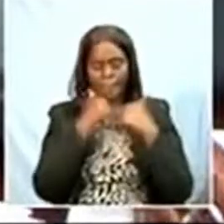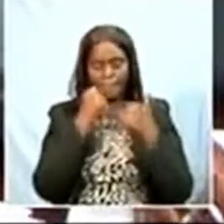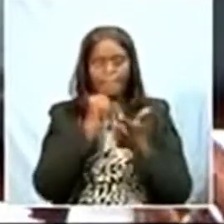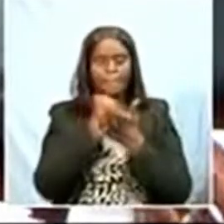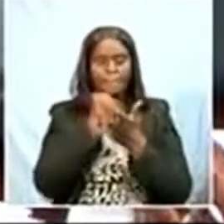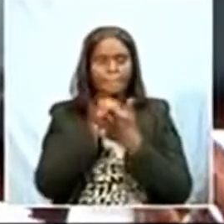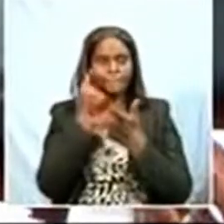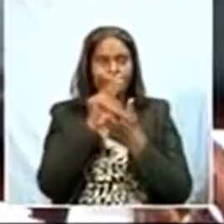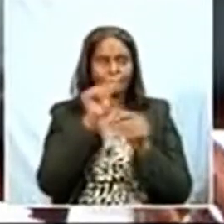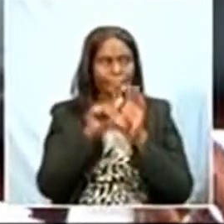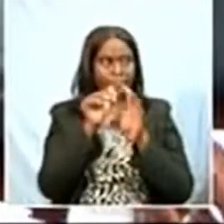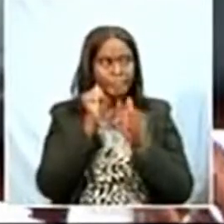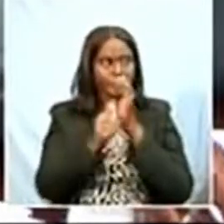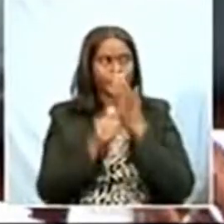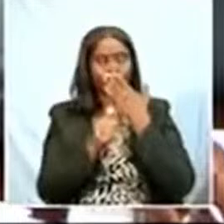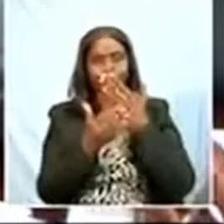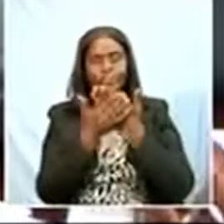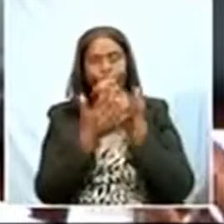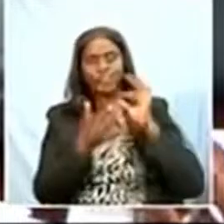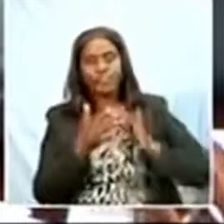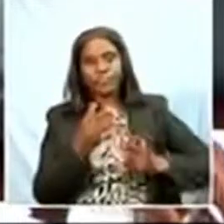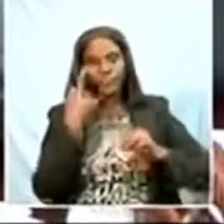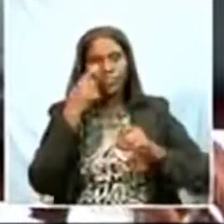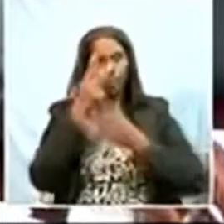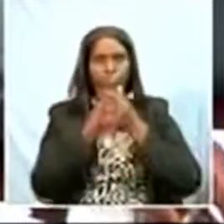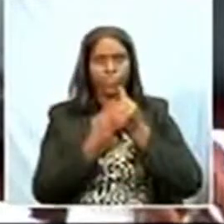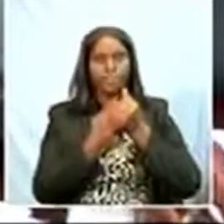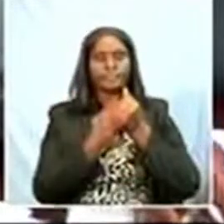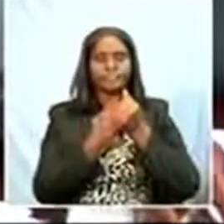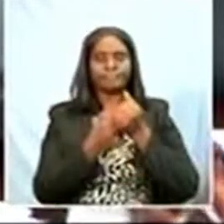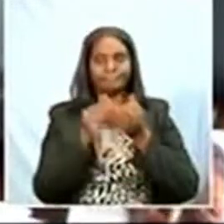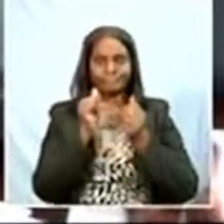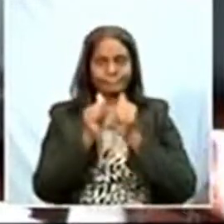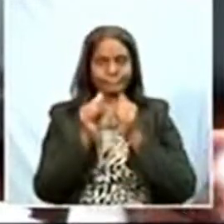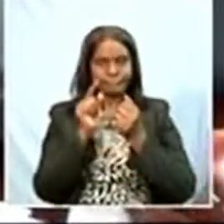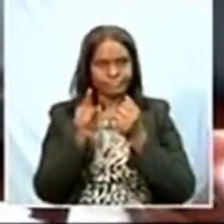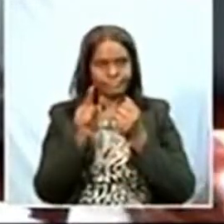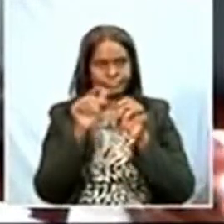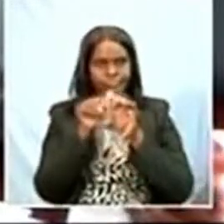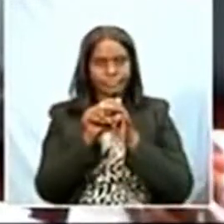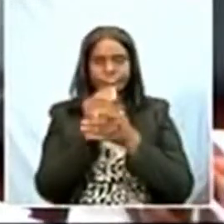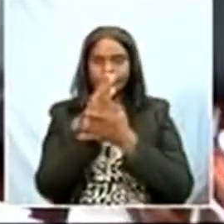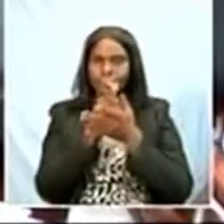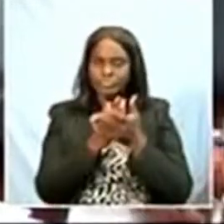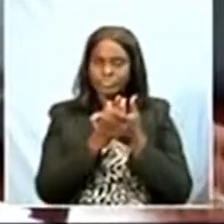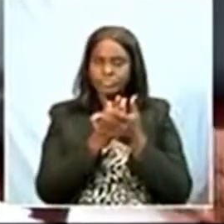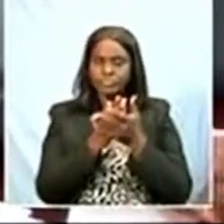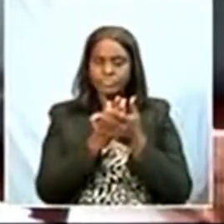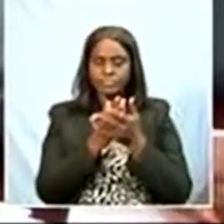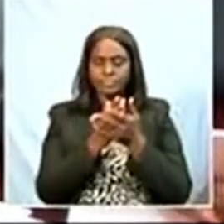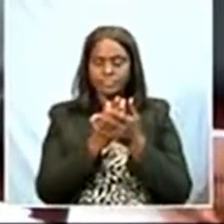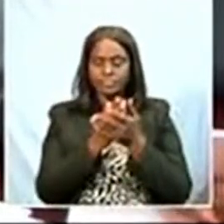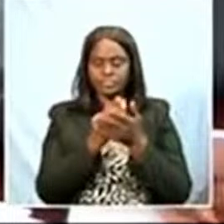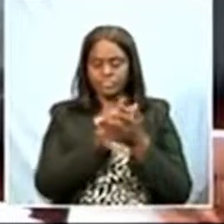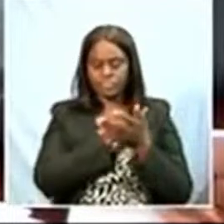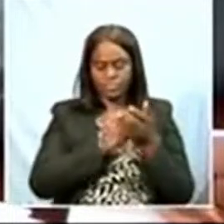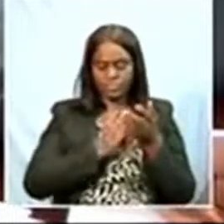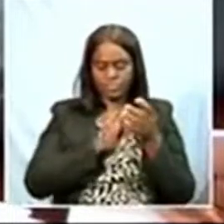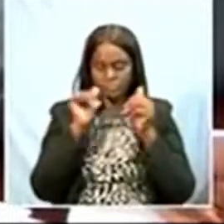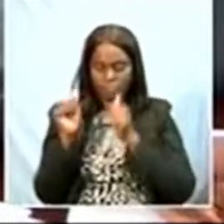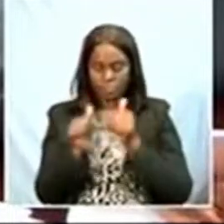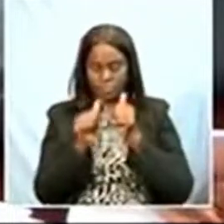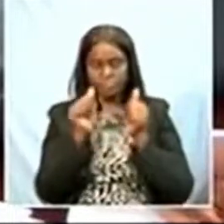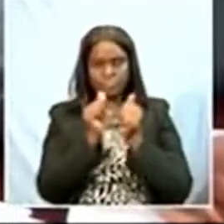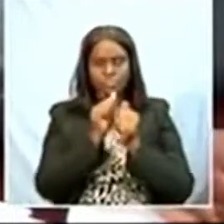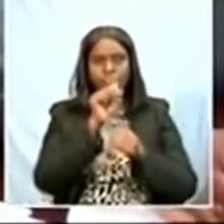the mutual benefits for both parties which are involved in certain industrial activities or a project